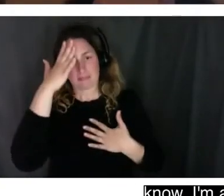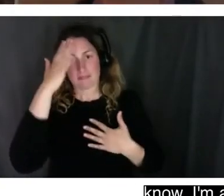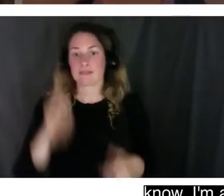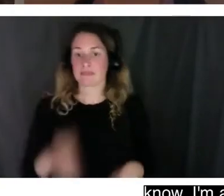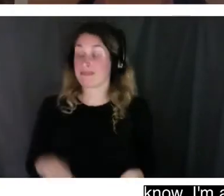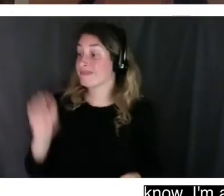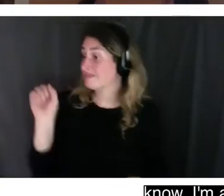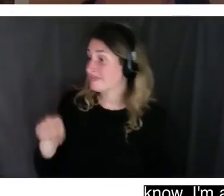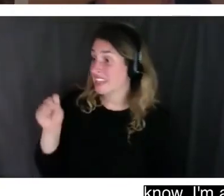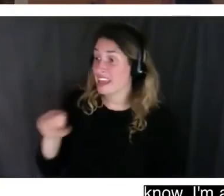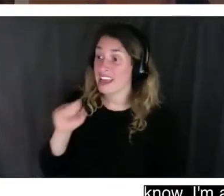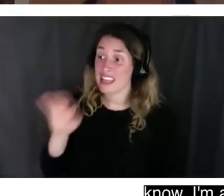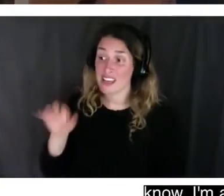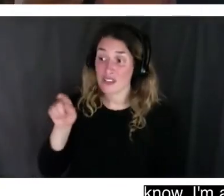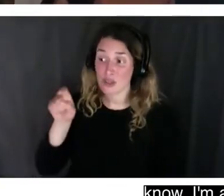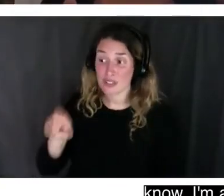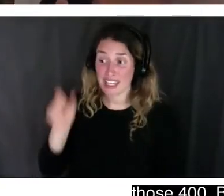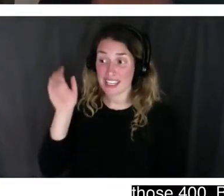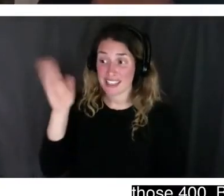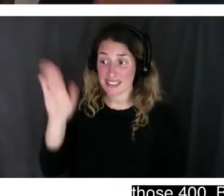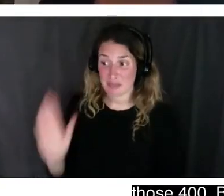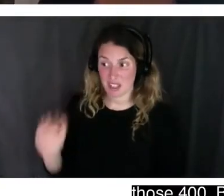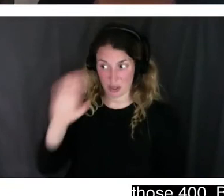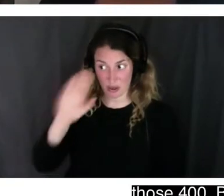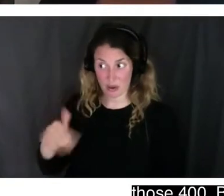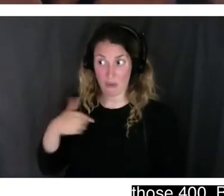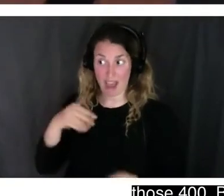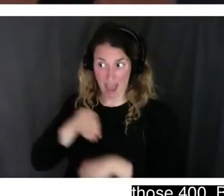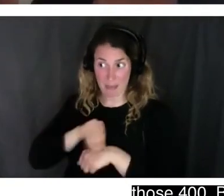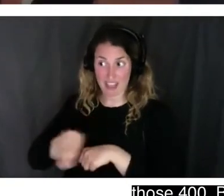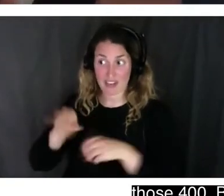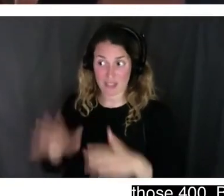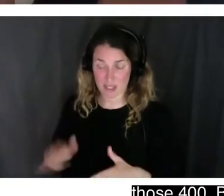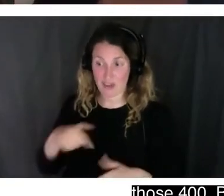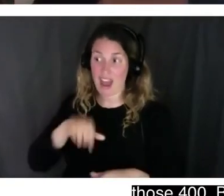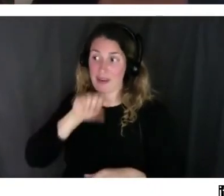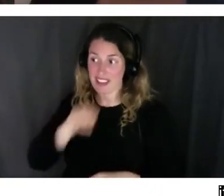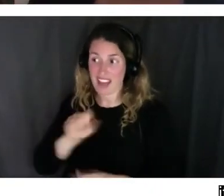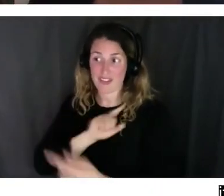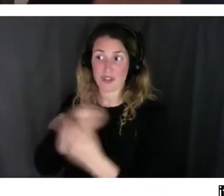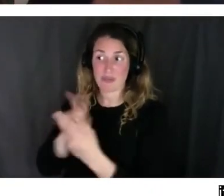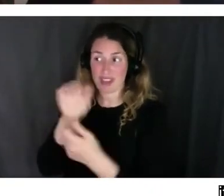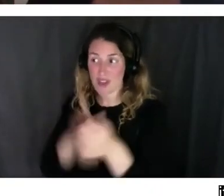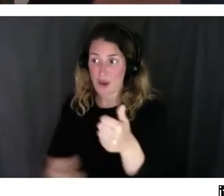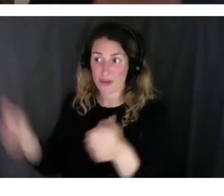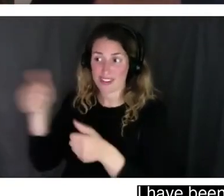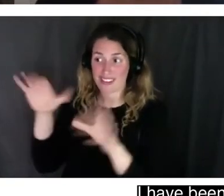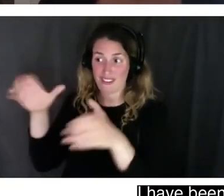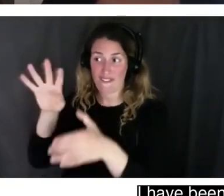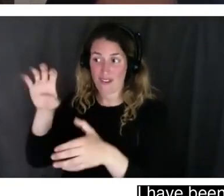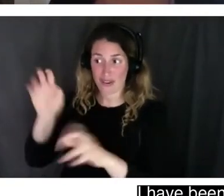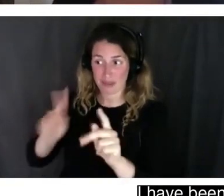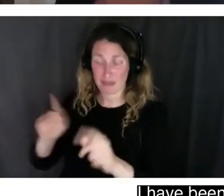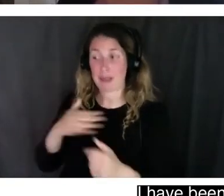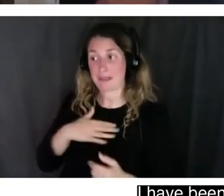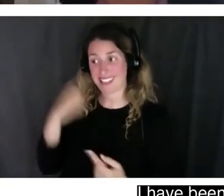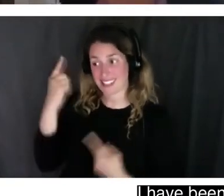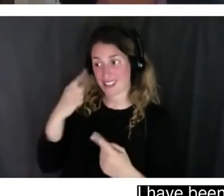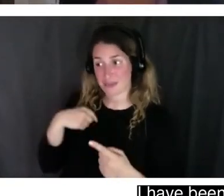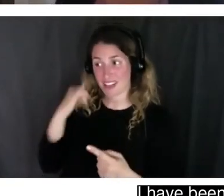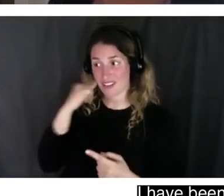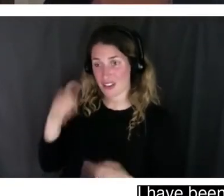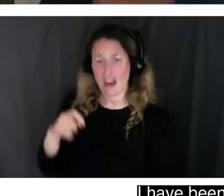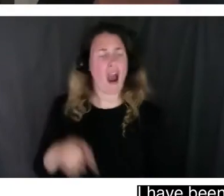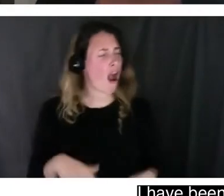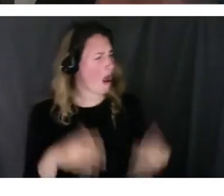speaker, you know, I'm an influencer. I'd love to get into those 400. But in the meantime, consider me if you need me, okay? I have been considering you,